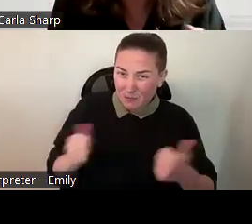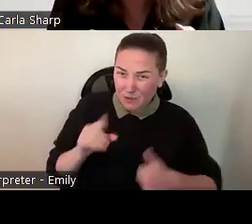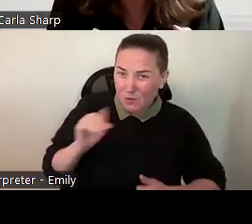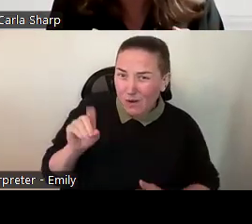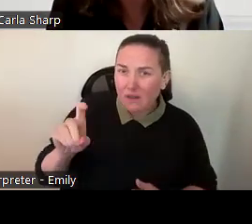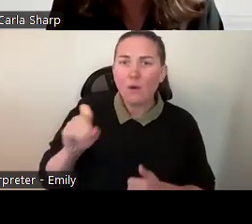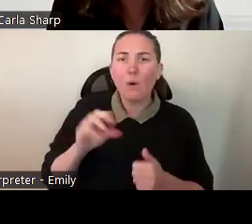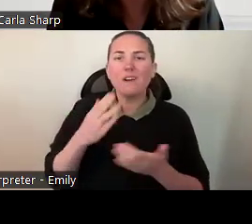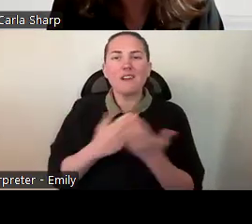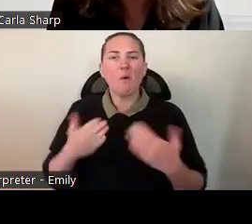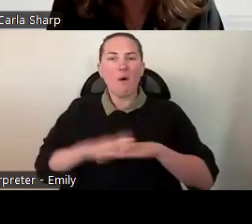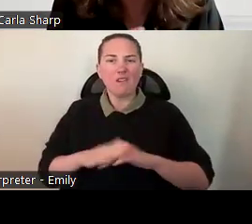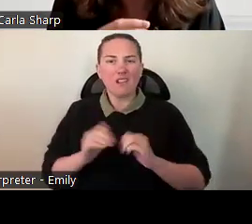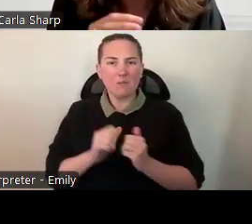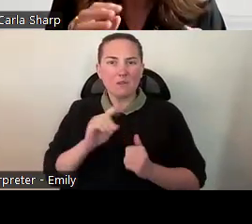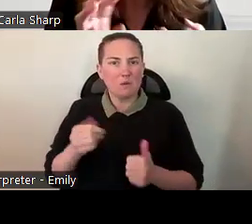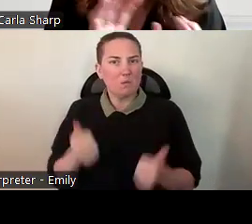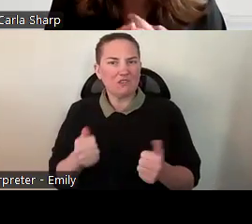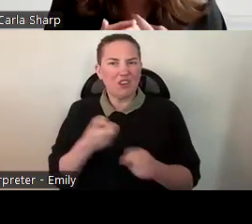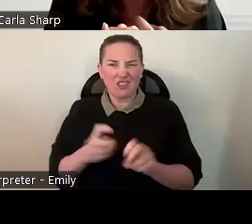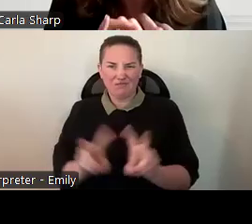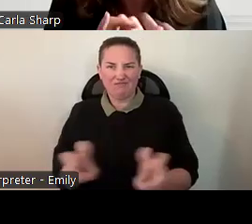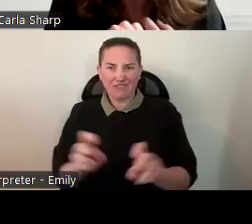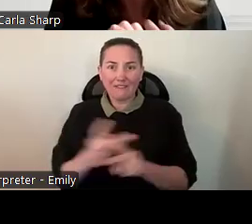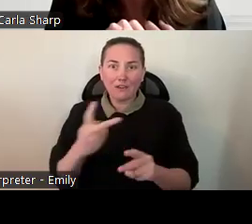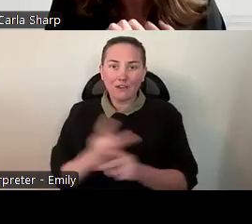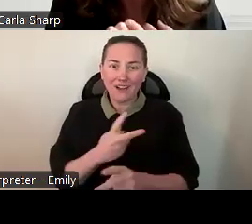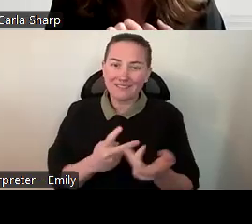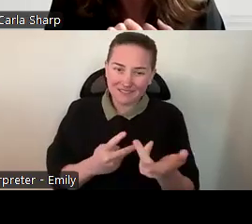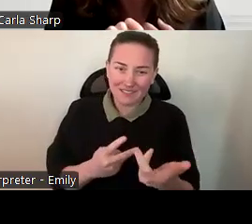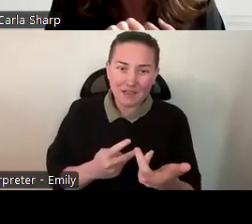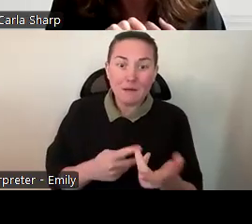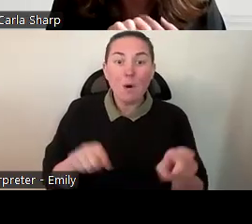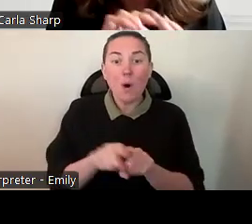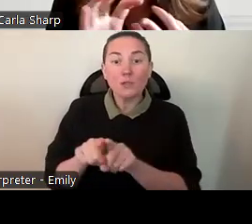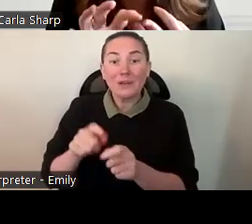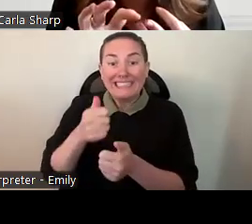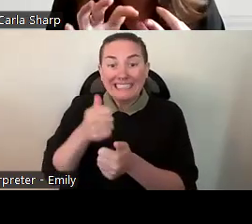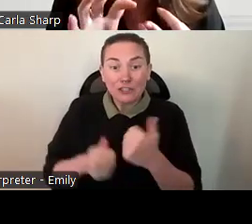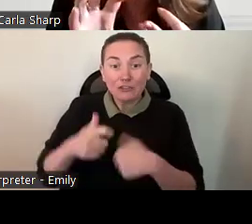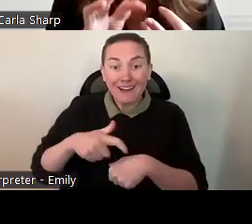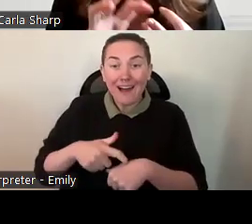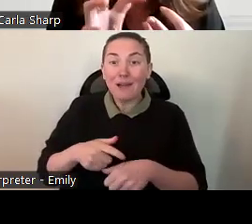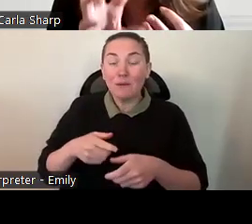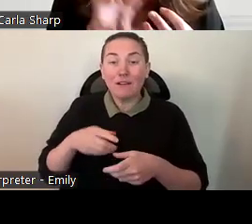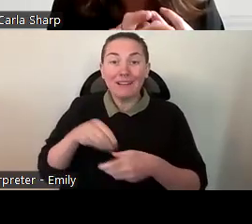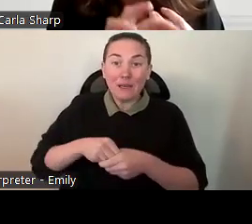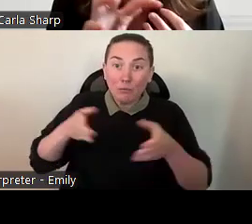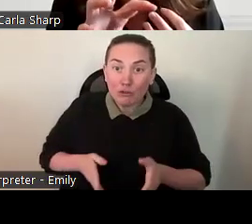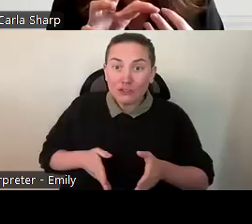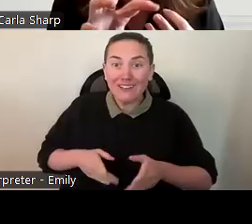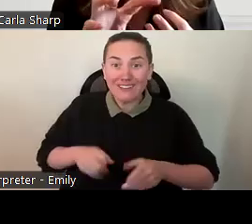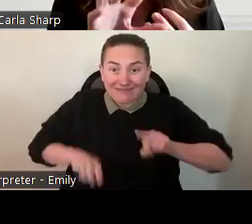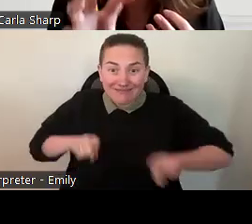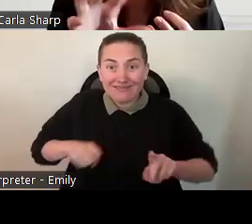some commonalities between disorders. There's a lot of within-person variability over time. So we've learned that people don't have a